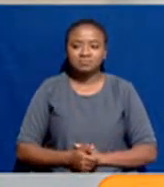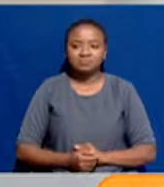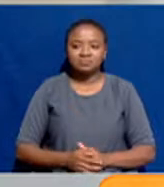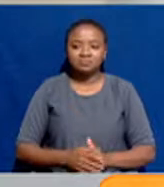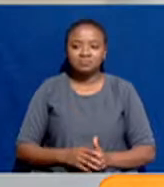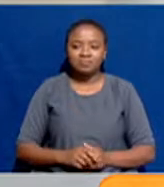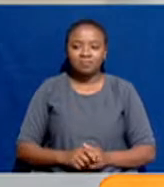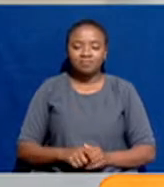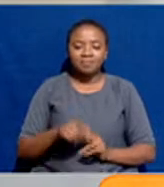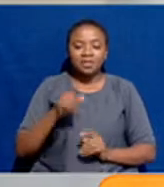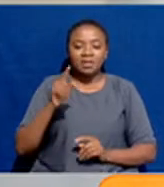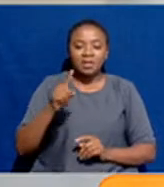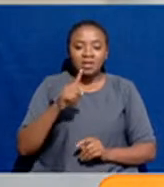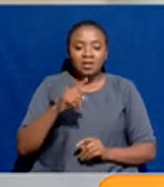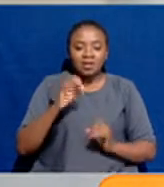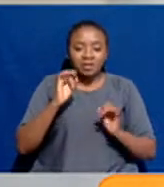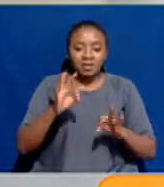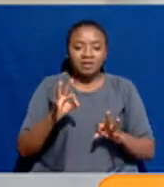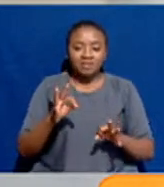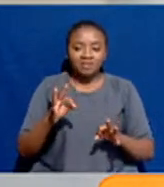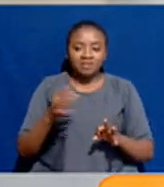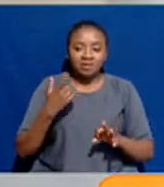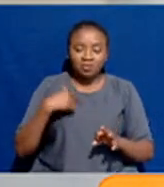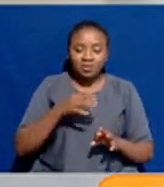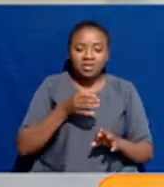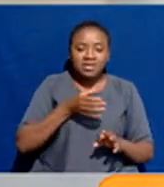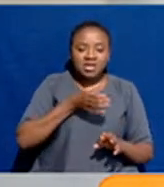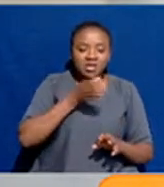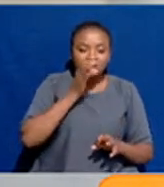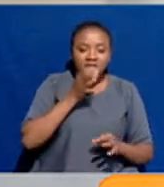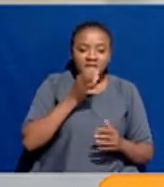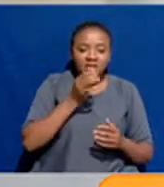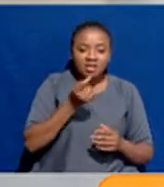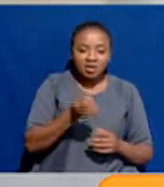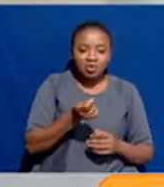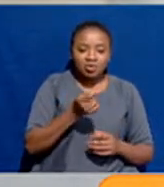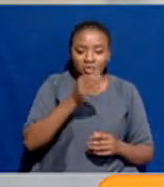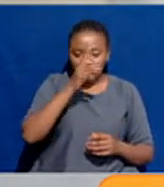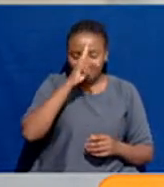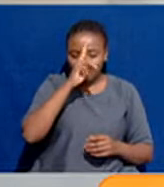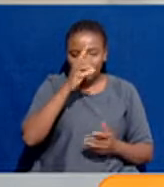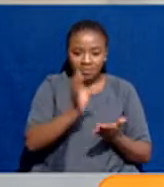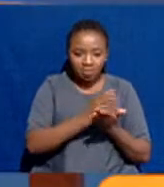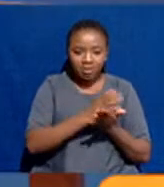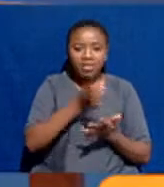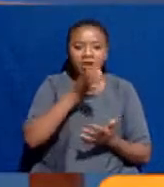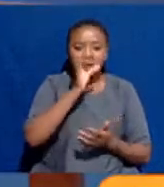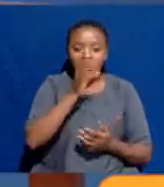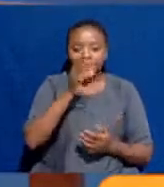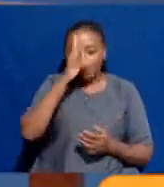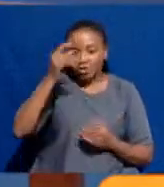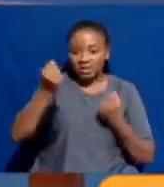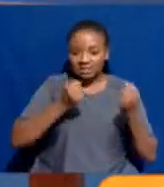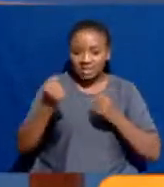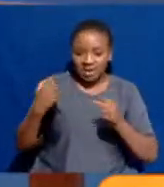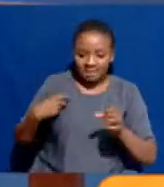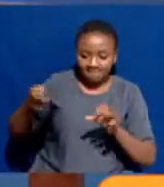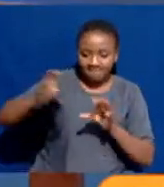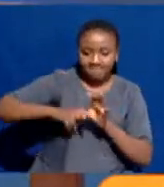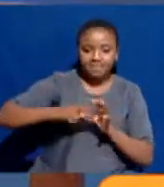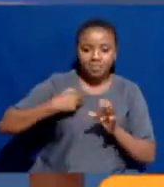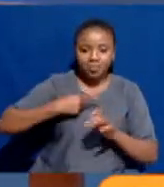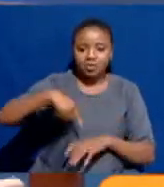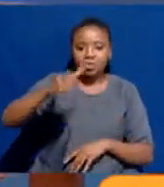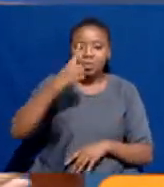that tukikunyo, kurenda kukunyo kidogo, the police should escort us home. Ile gari ya polisi ni kutupeleka nyumbani. Today, if